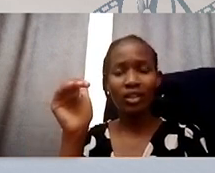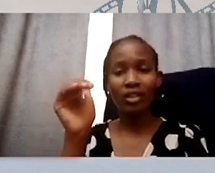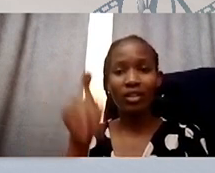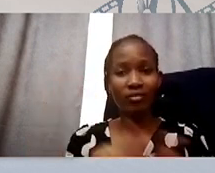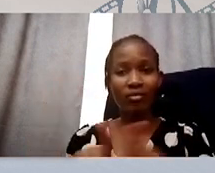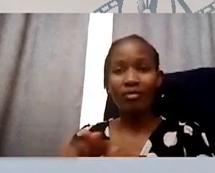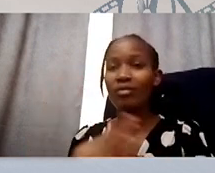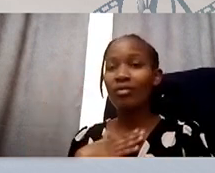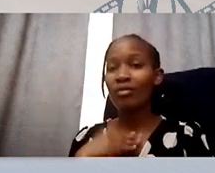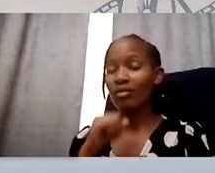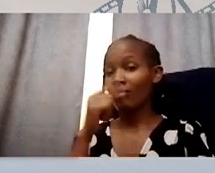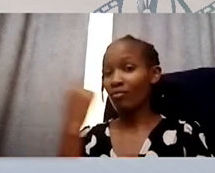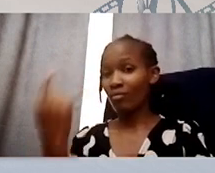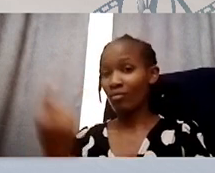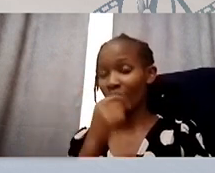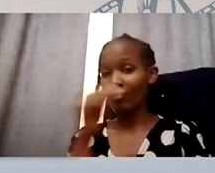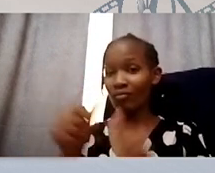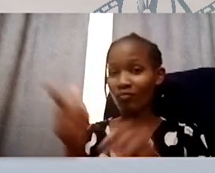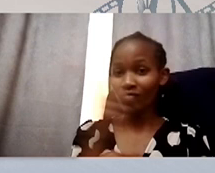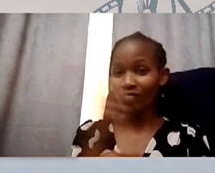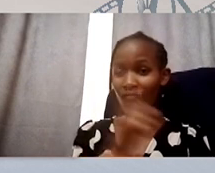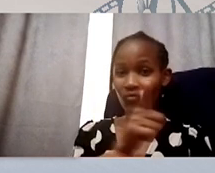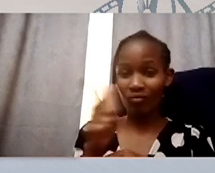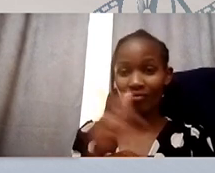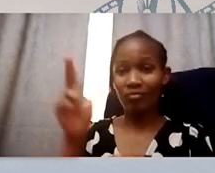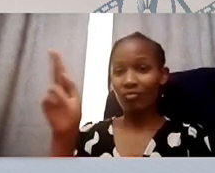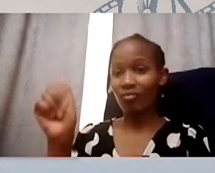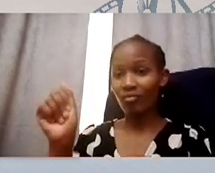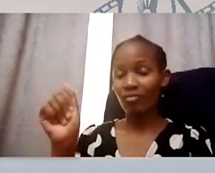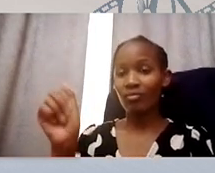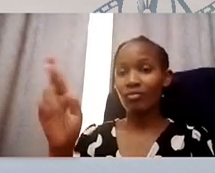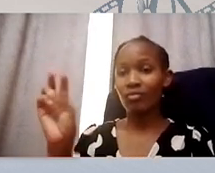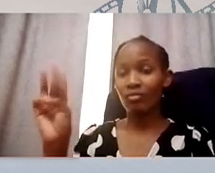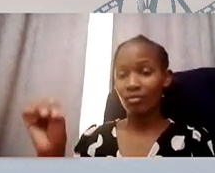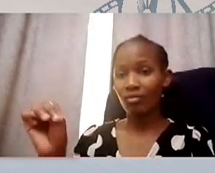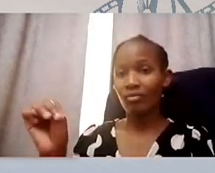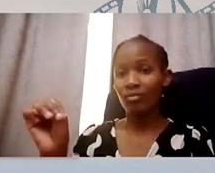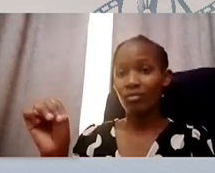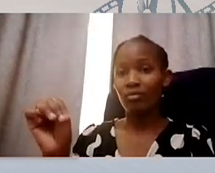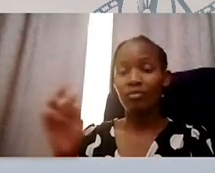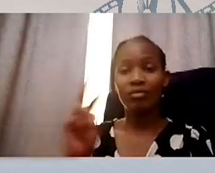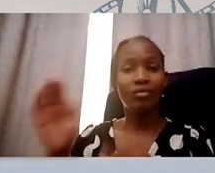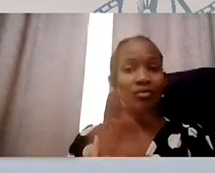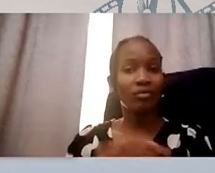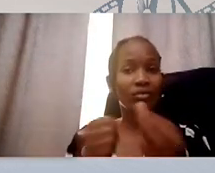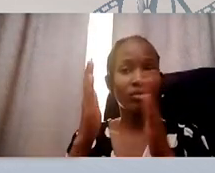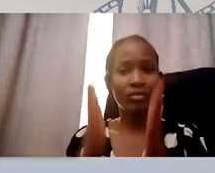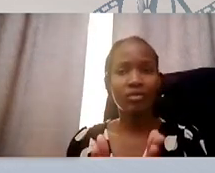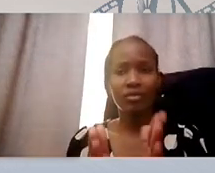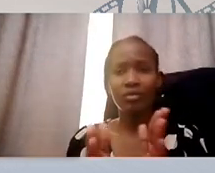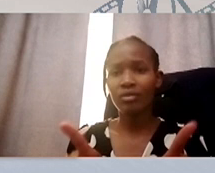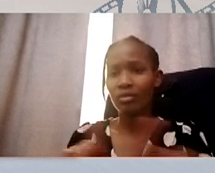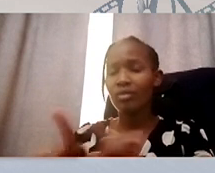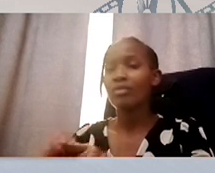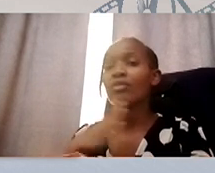I wanted to ask not only about the film. Mr. Karim was a very renowned cricket player. Yes. And therefore, we'd love to have also